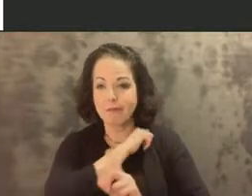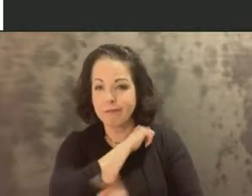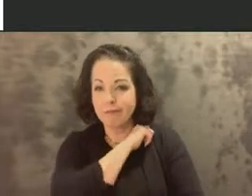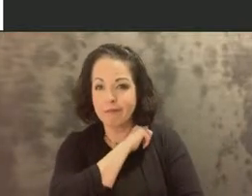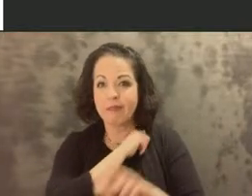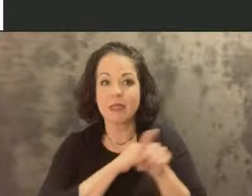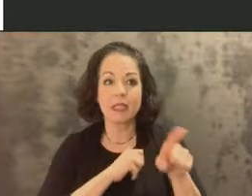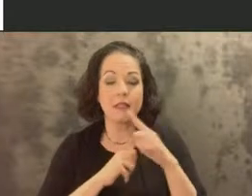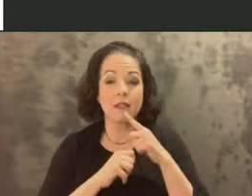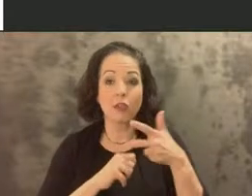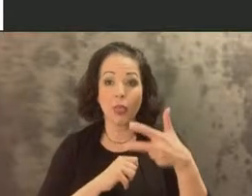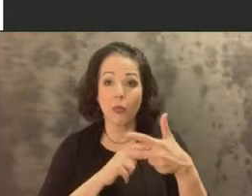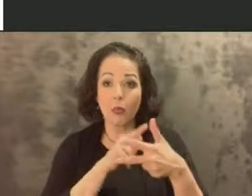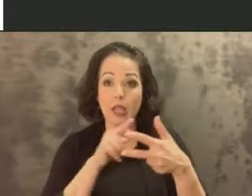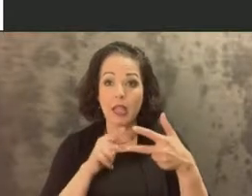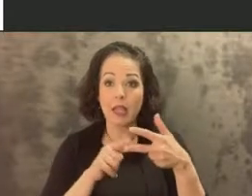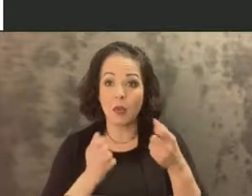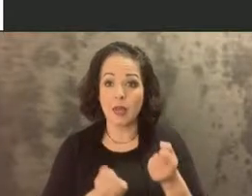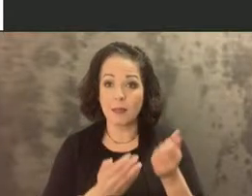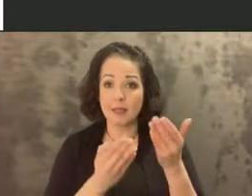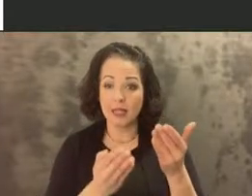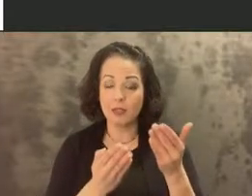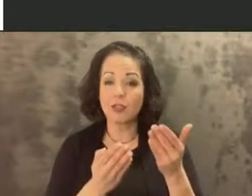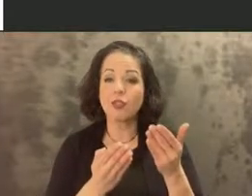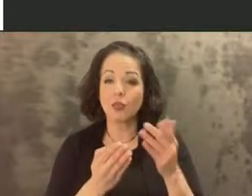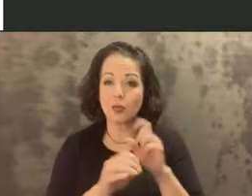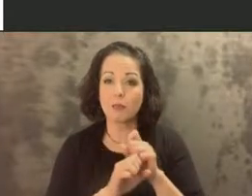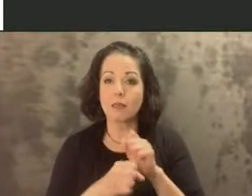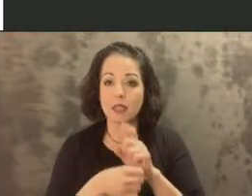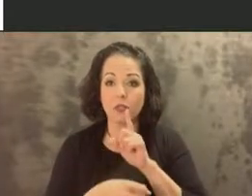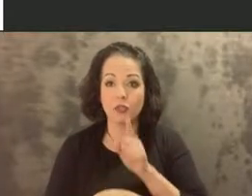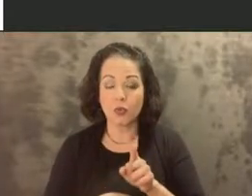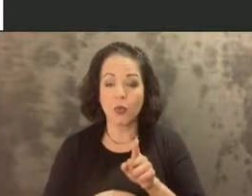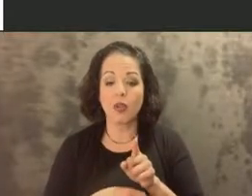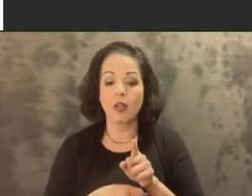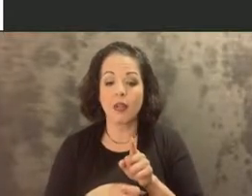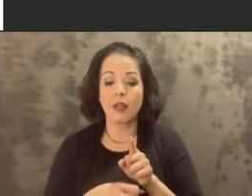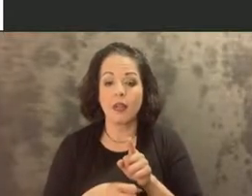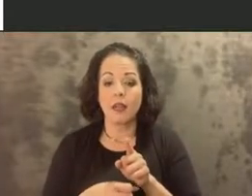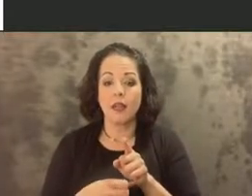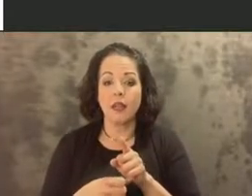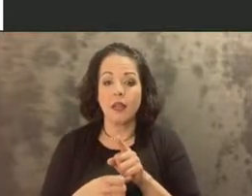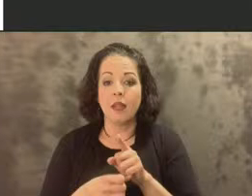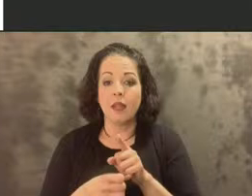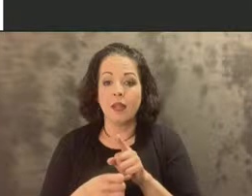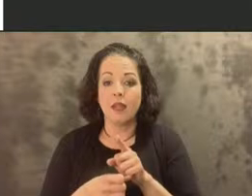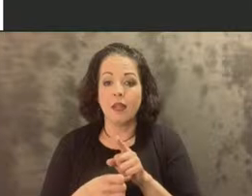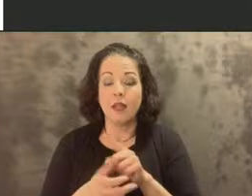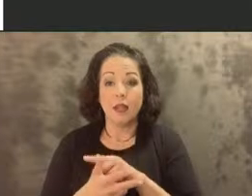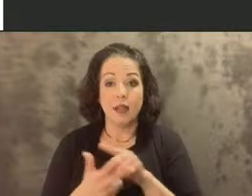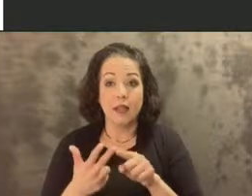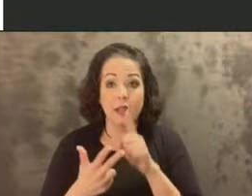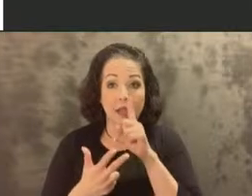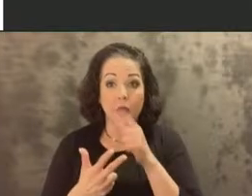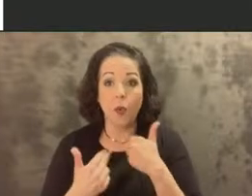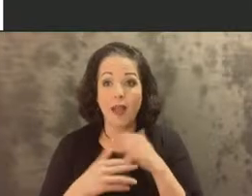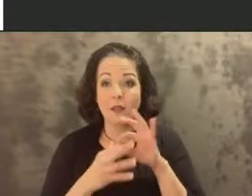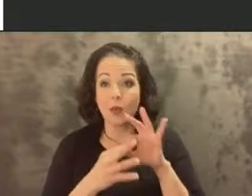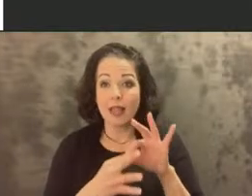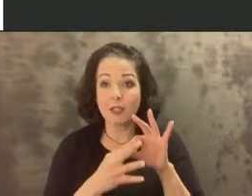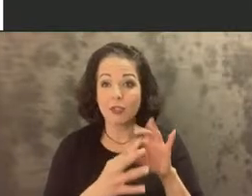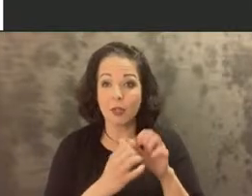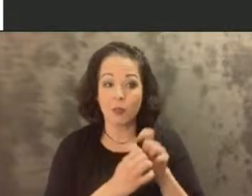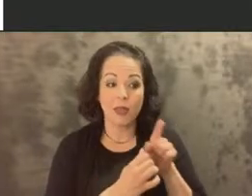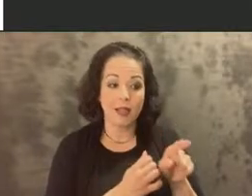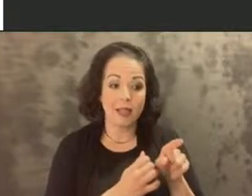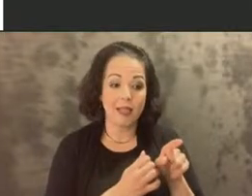3 recommendations to making sure that these that there's a relationship